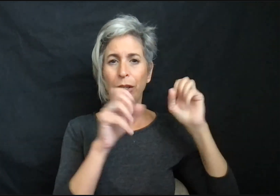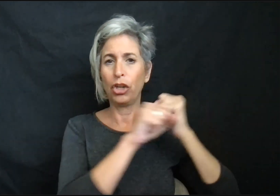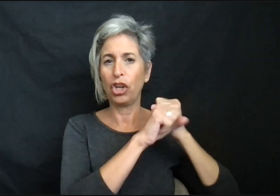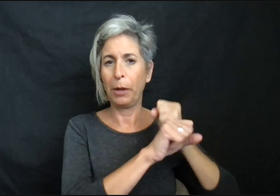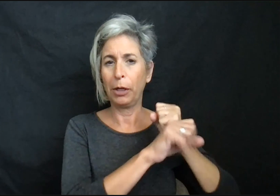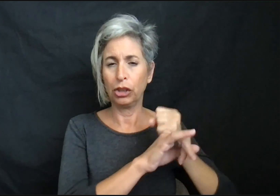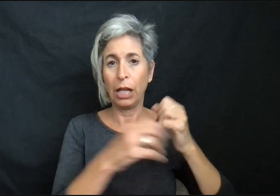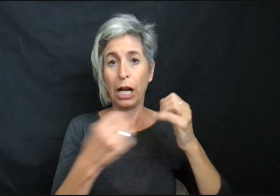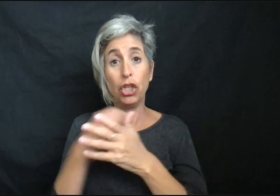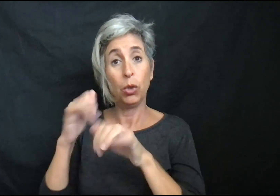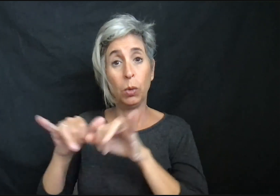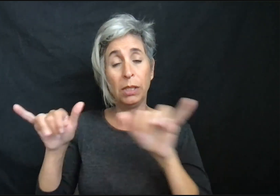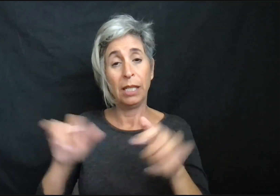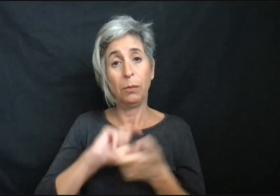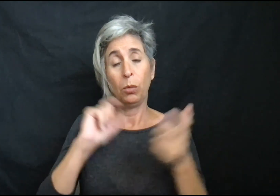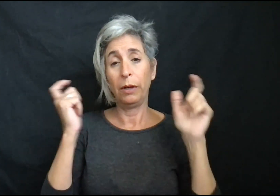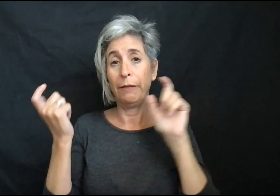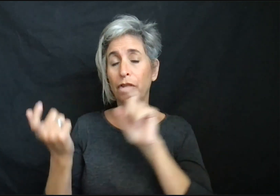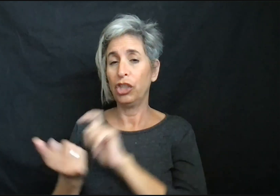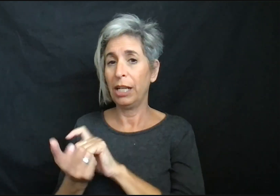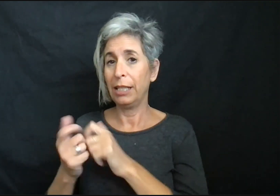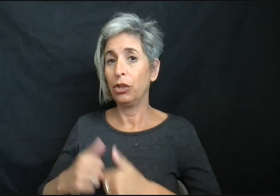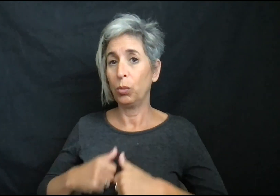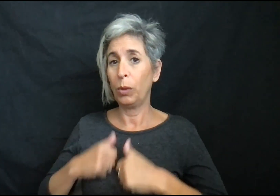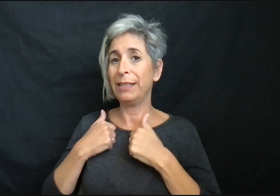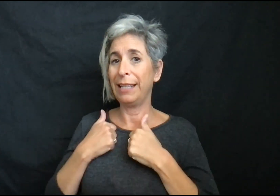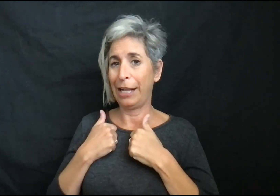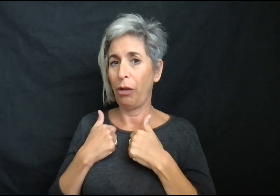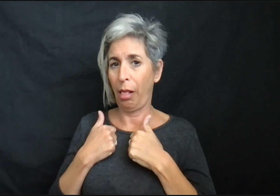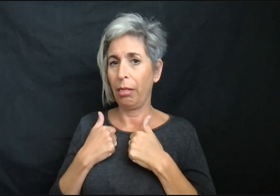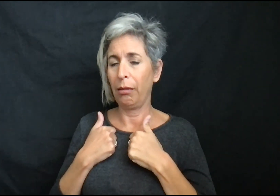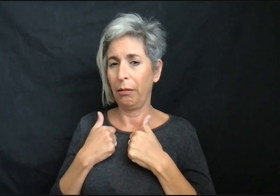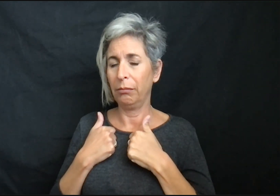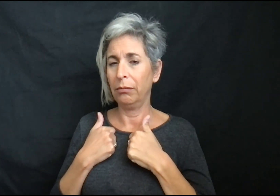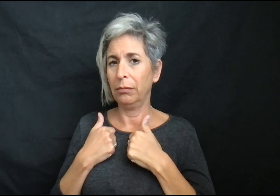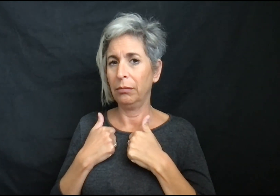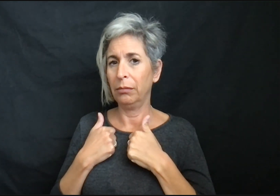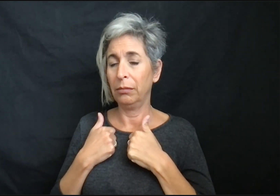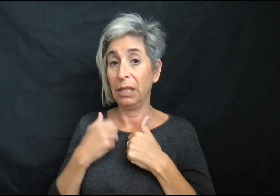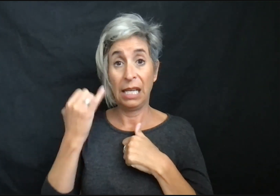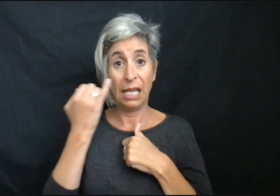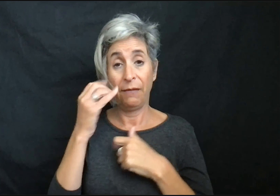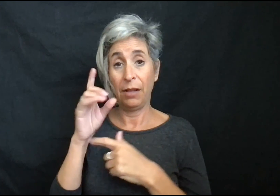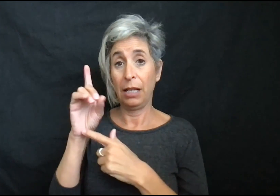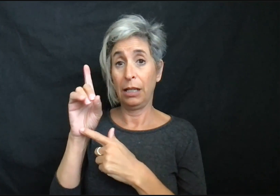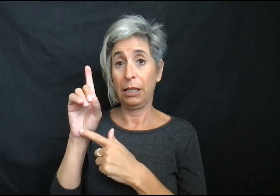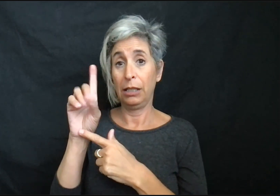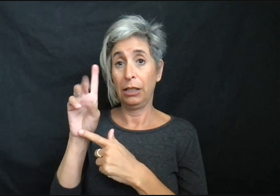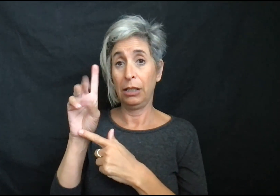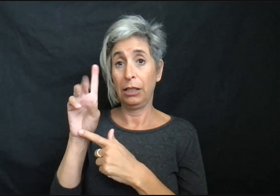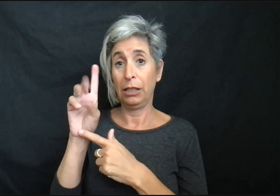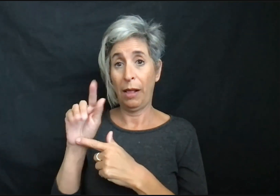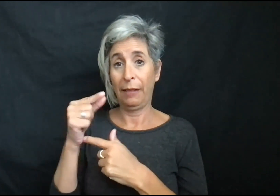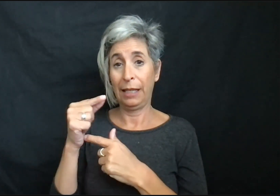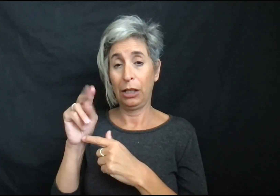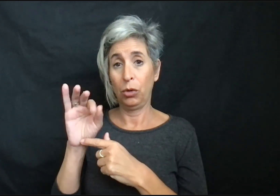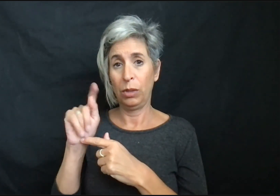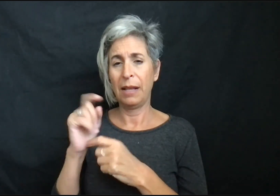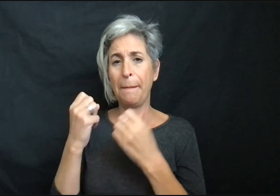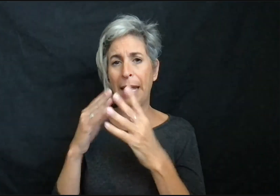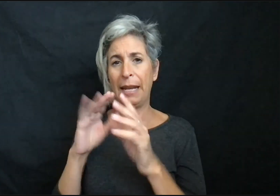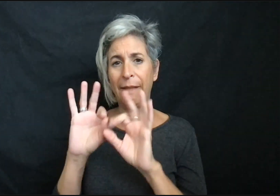change out, we submitted residential. If it's a dwelling unit within a multi-family